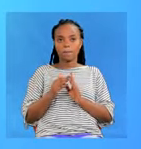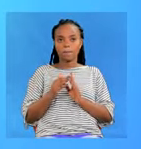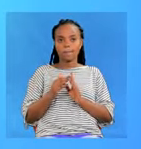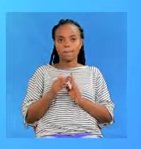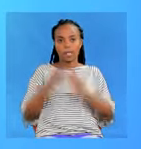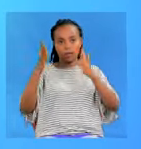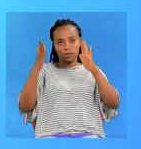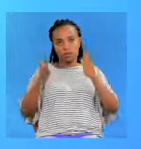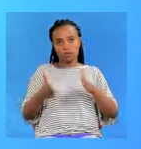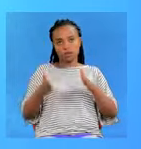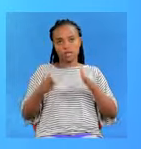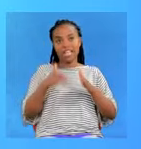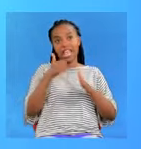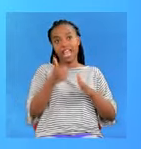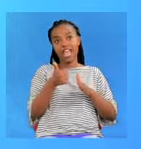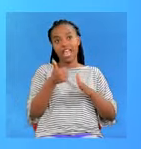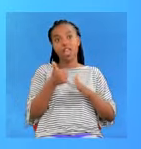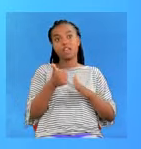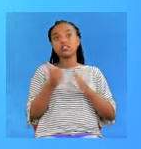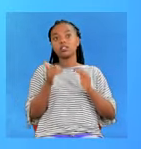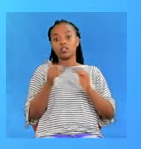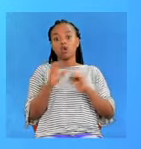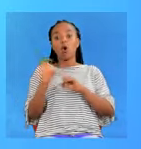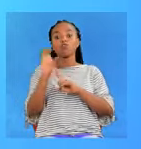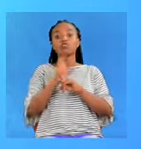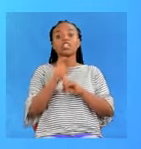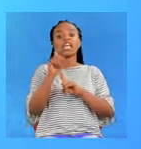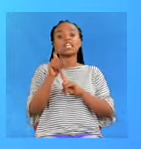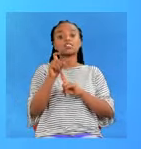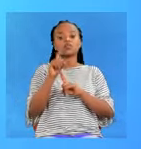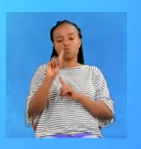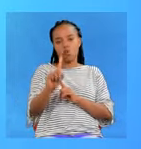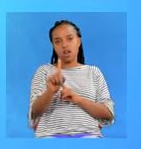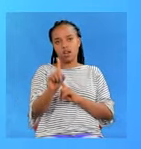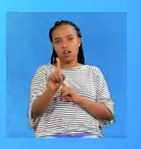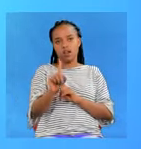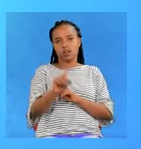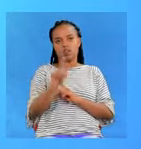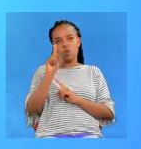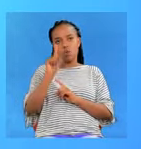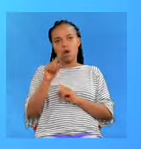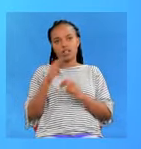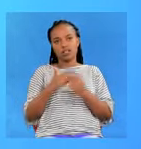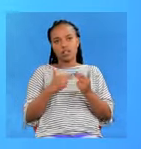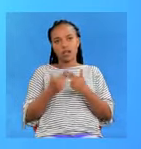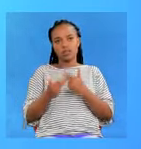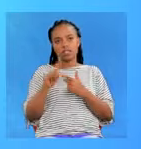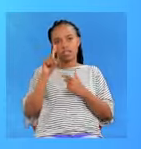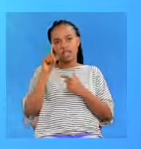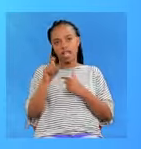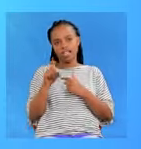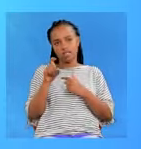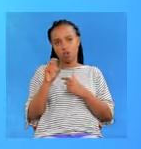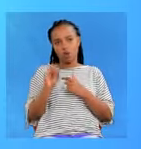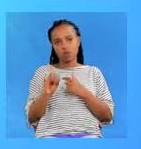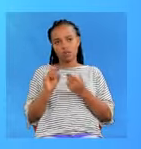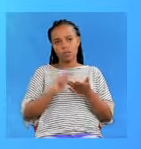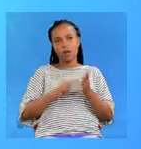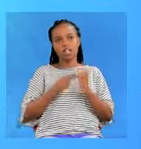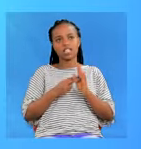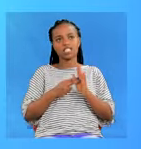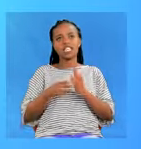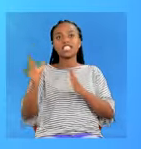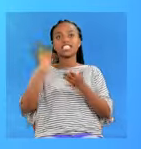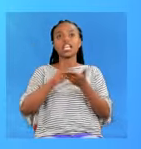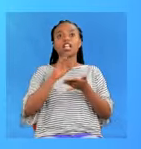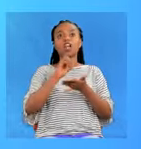absolute value of our a here, it is 1, the coefficient of x, 1 times x naught. Our x